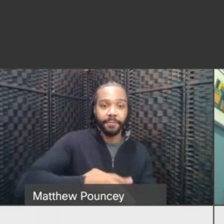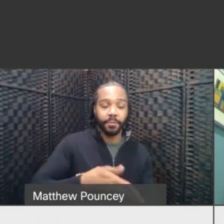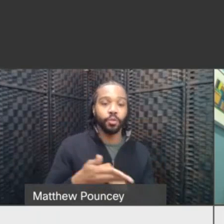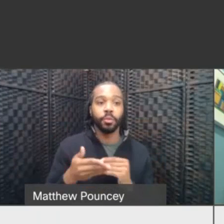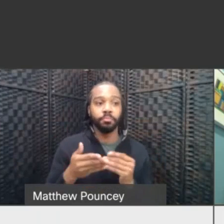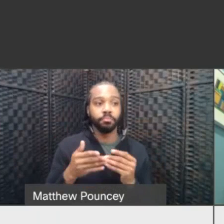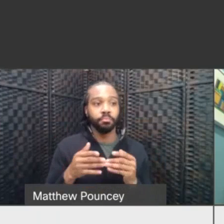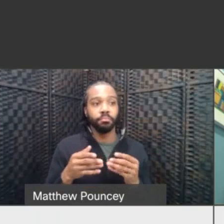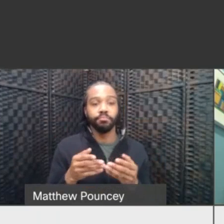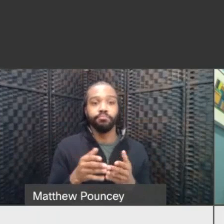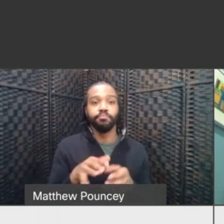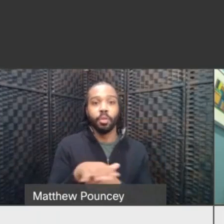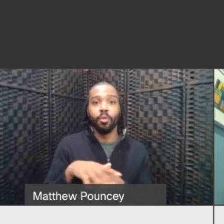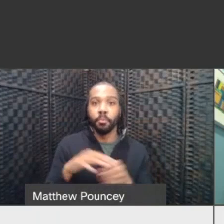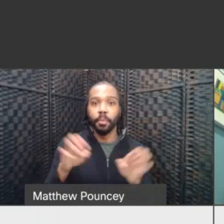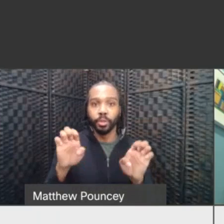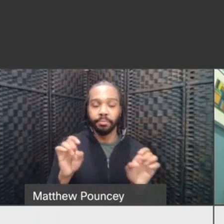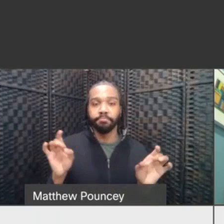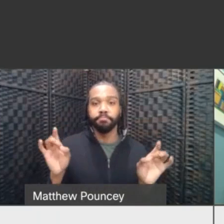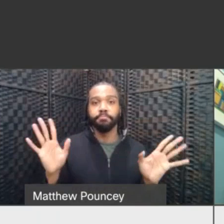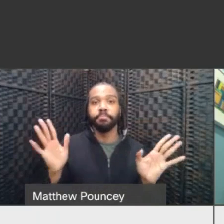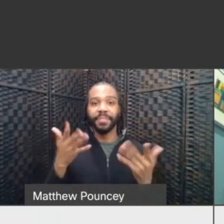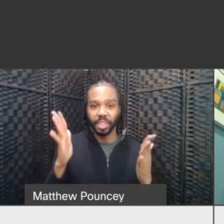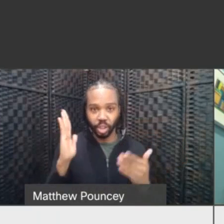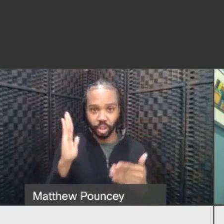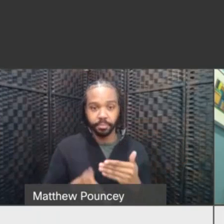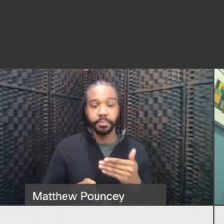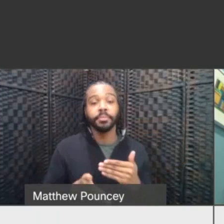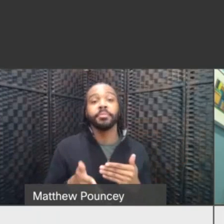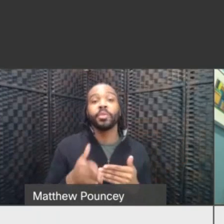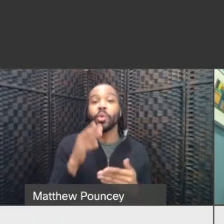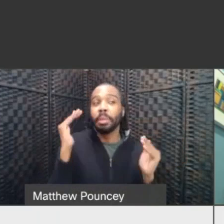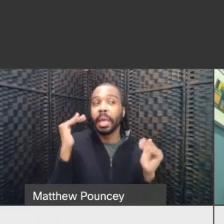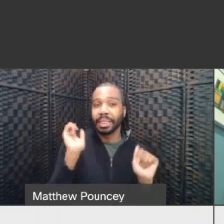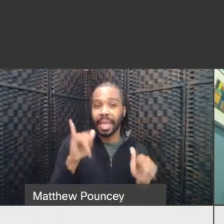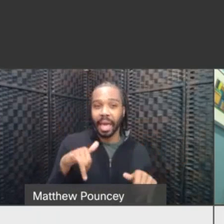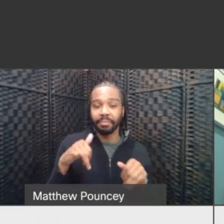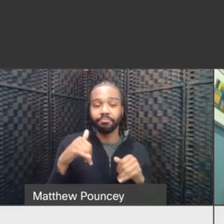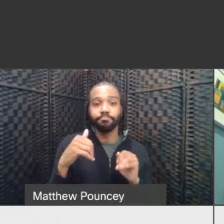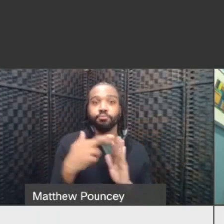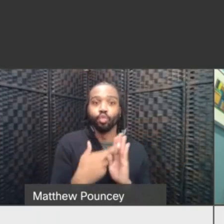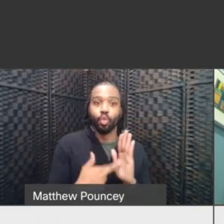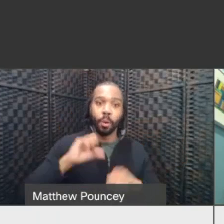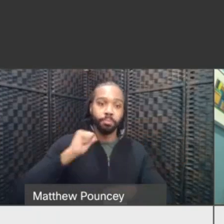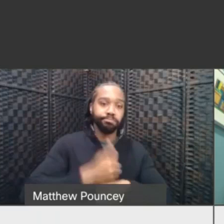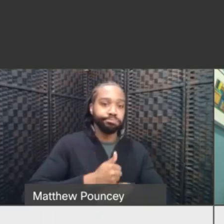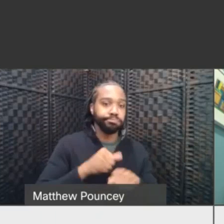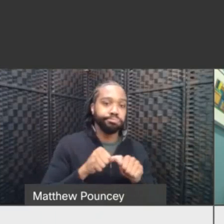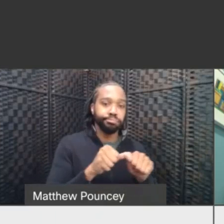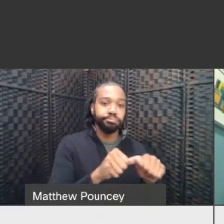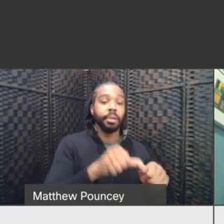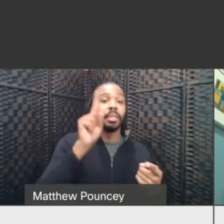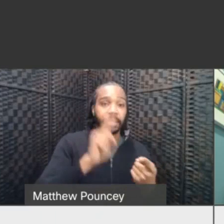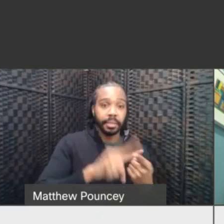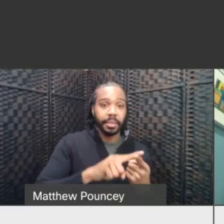that flexibility is still in place, and we expect it will remain in place um, until 6 months after the